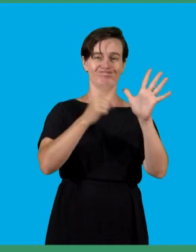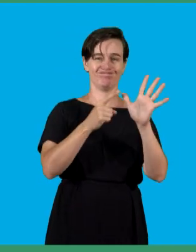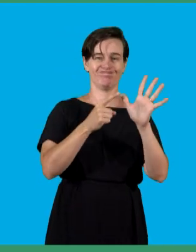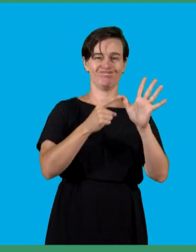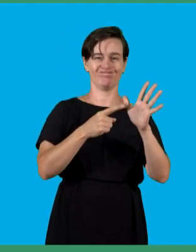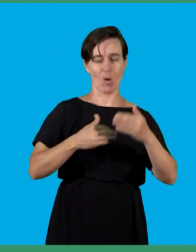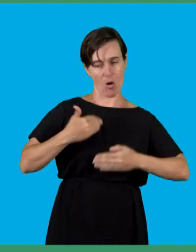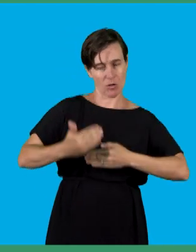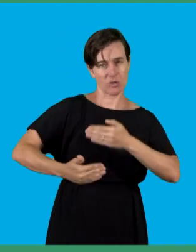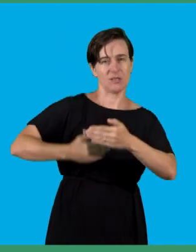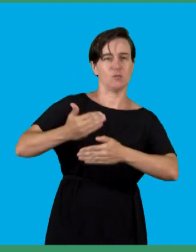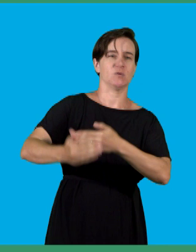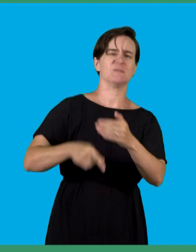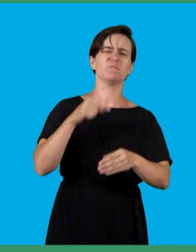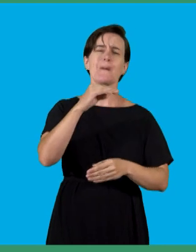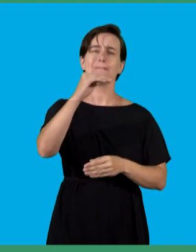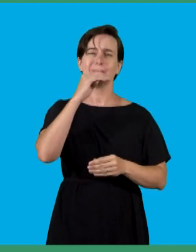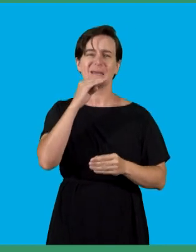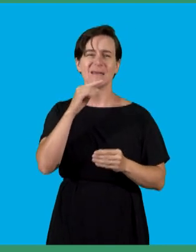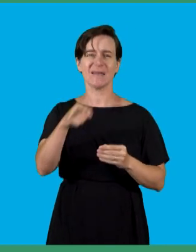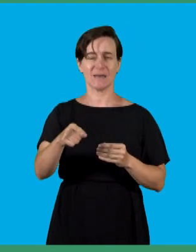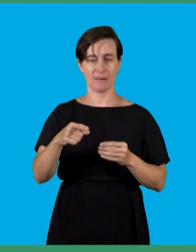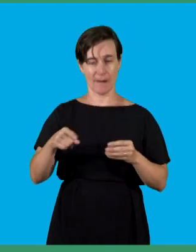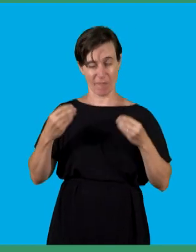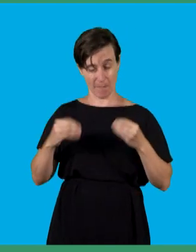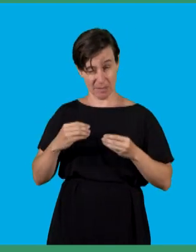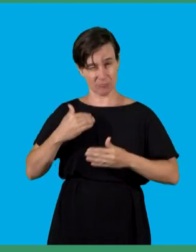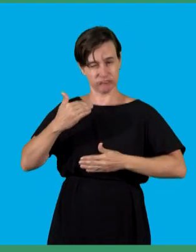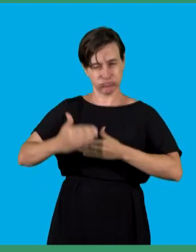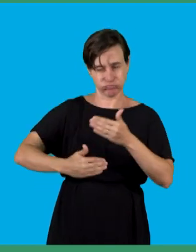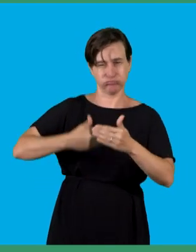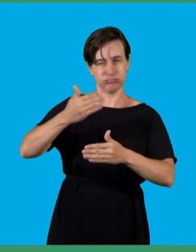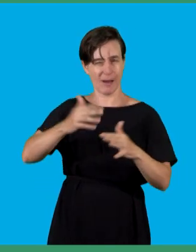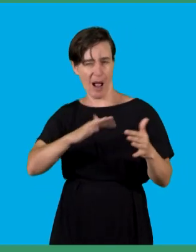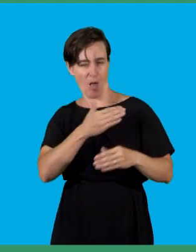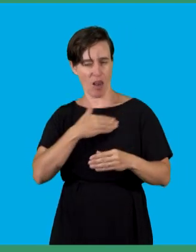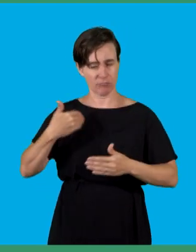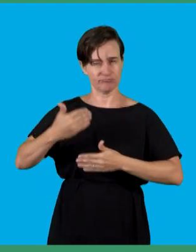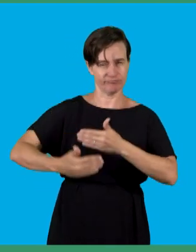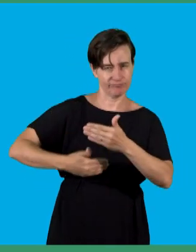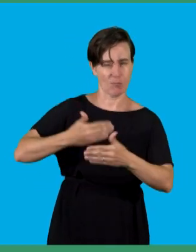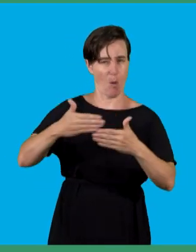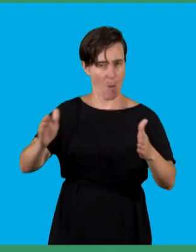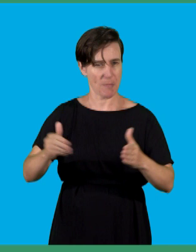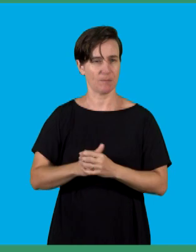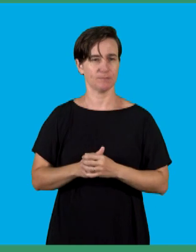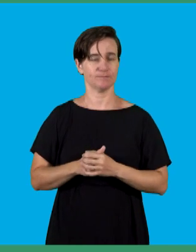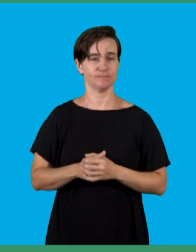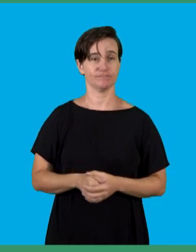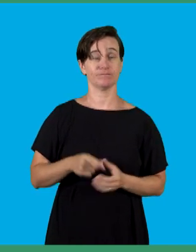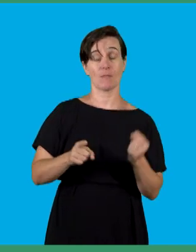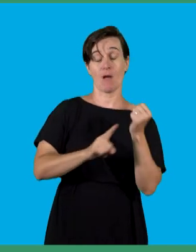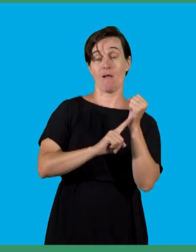term continuity, the existence or operation of a business over time. The last term